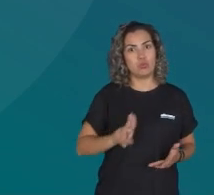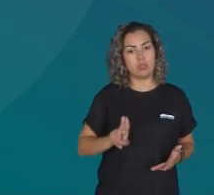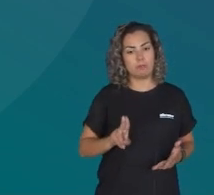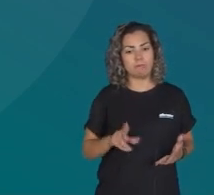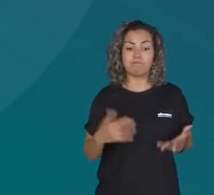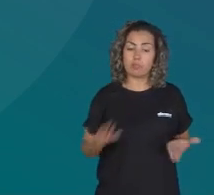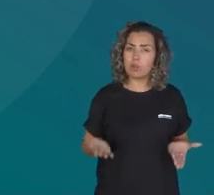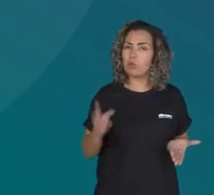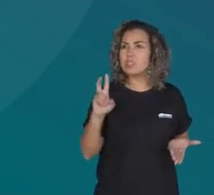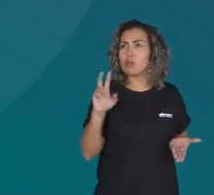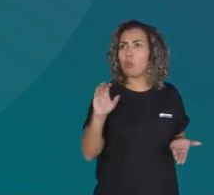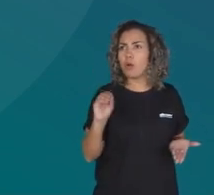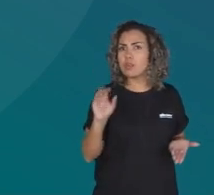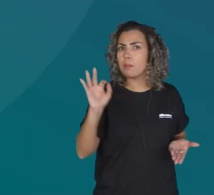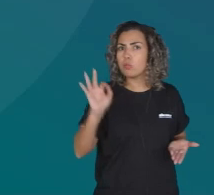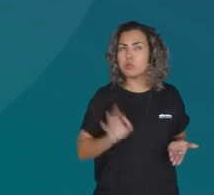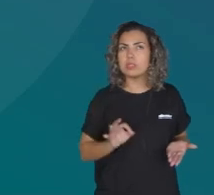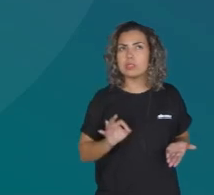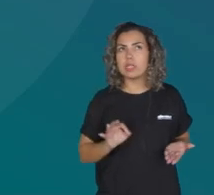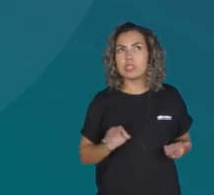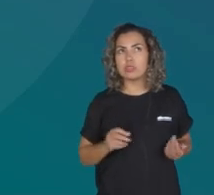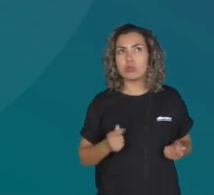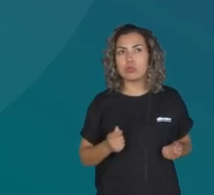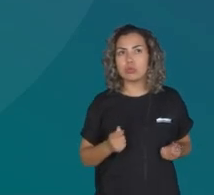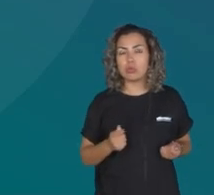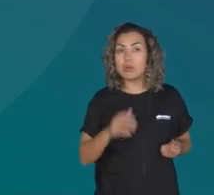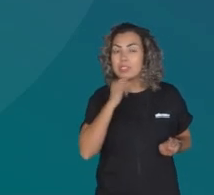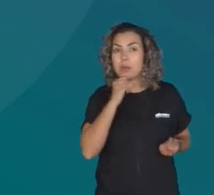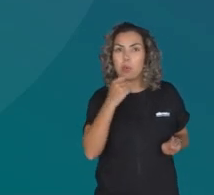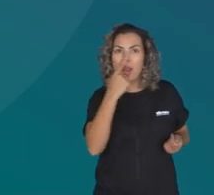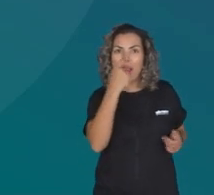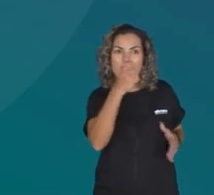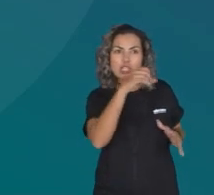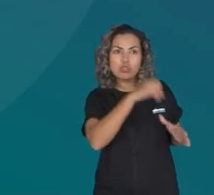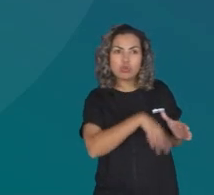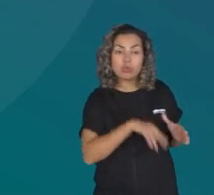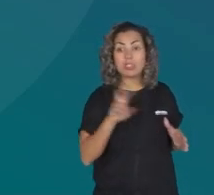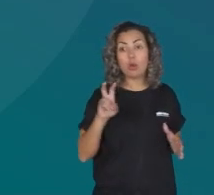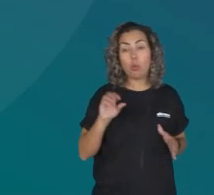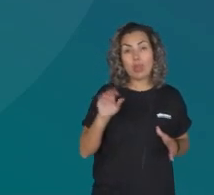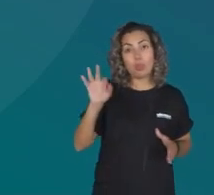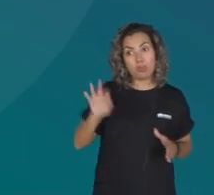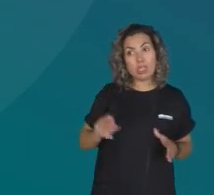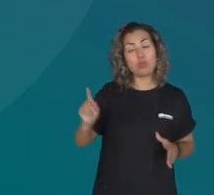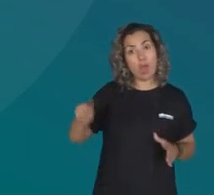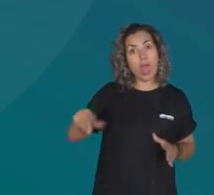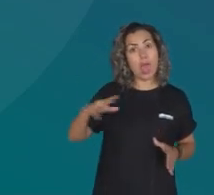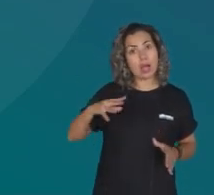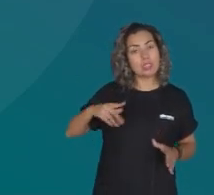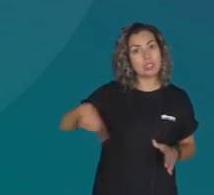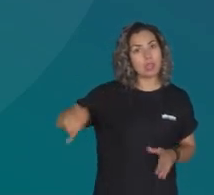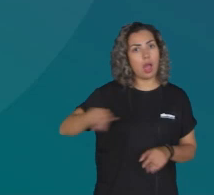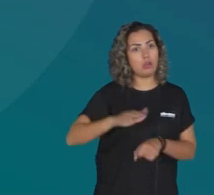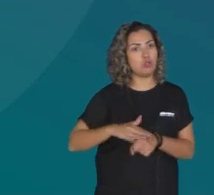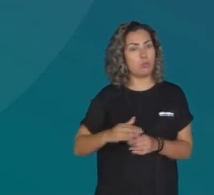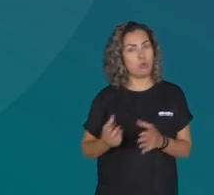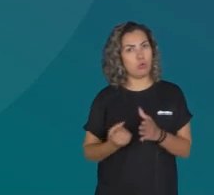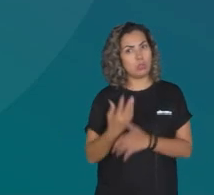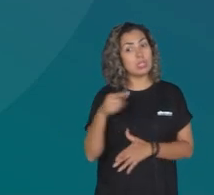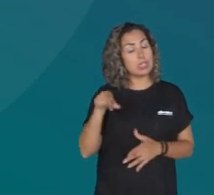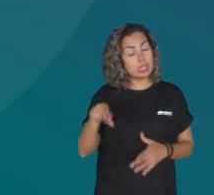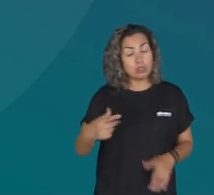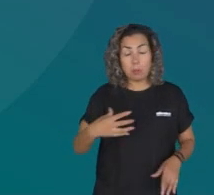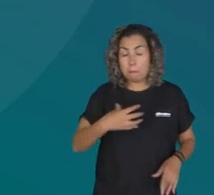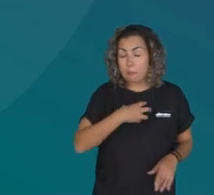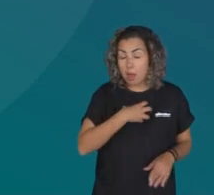50% of the global wastes are produced by cities. So it's a lot of the impact by cities. But we know, and here we see also lots of